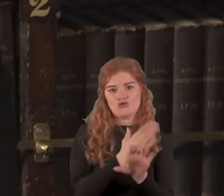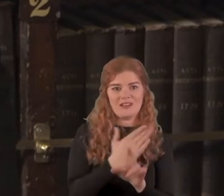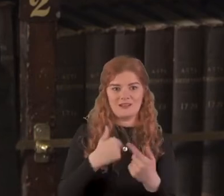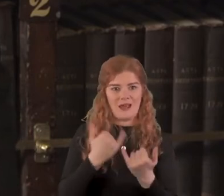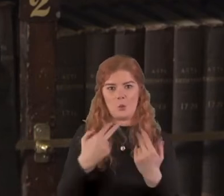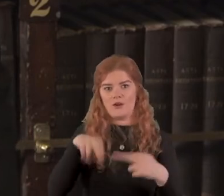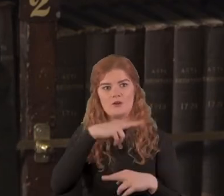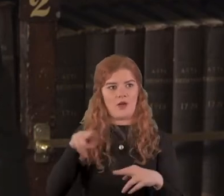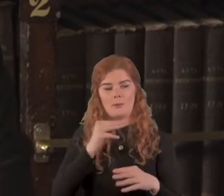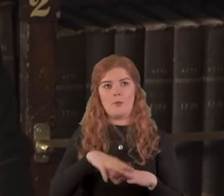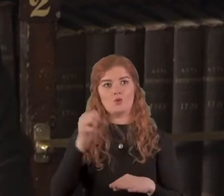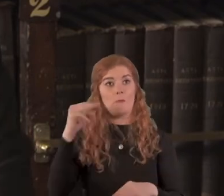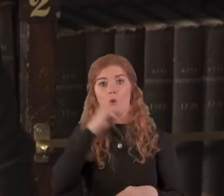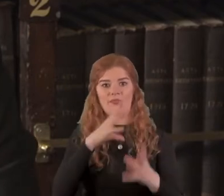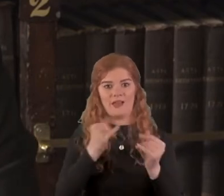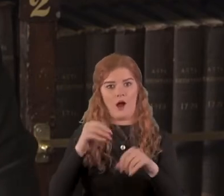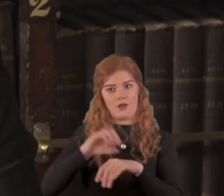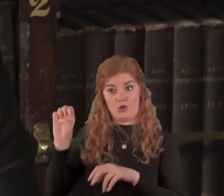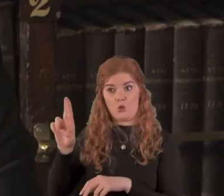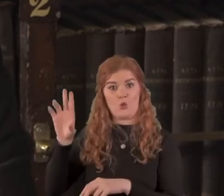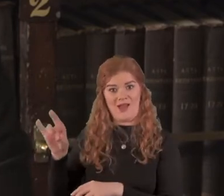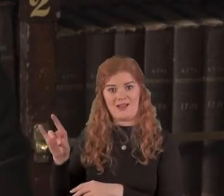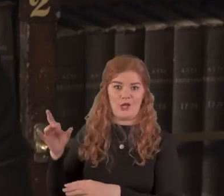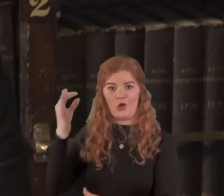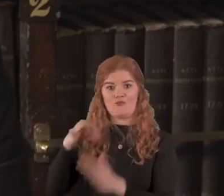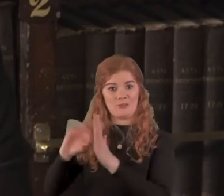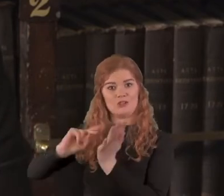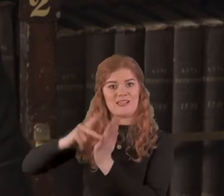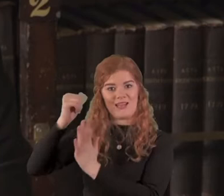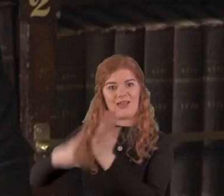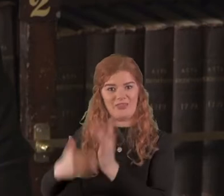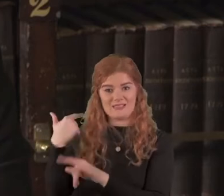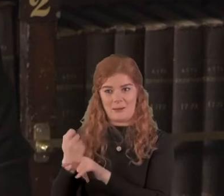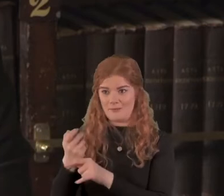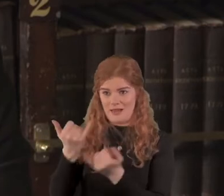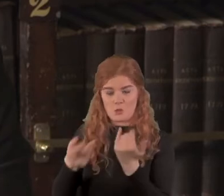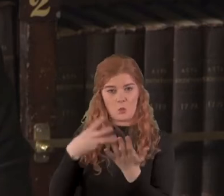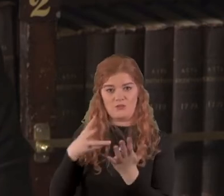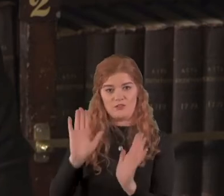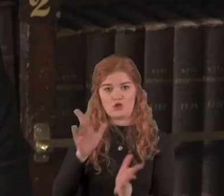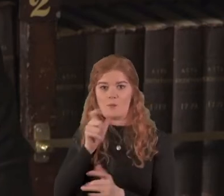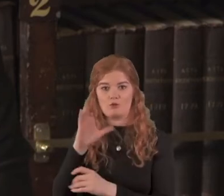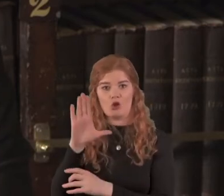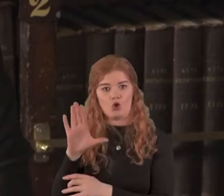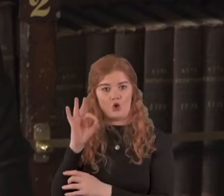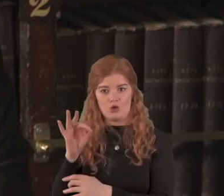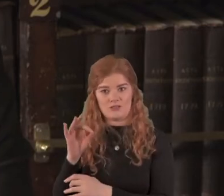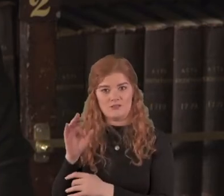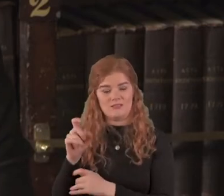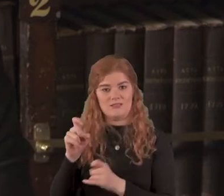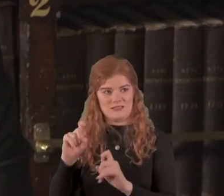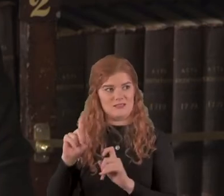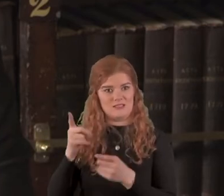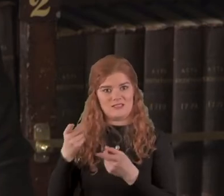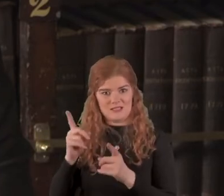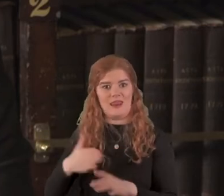most important thing on the British government's agenda at that time, when you spoke about Lloyd George having spent so much of the War of Independence period